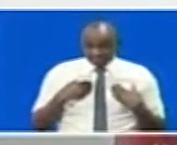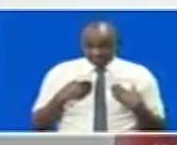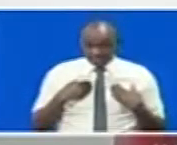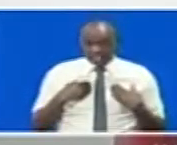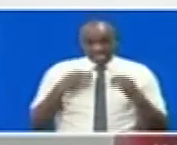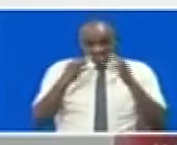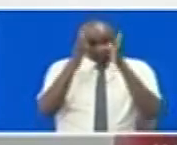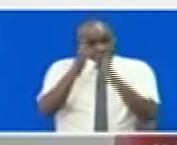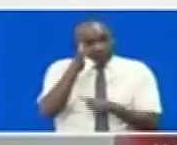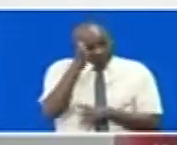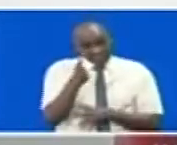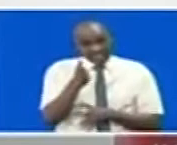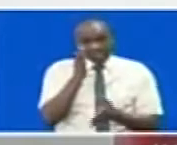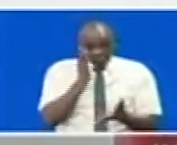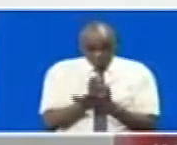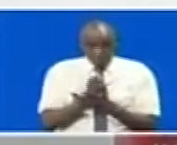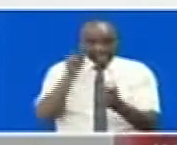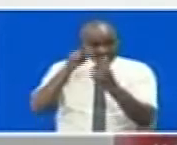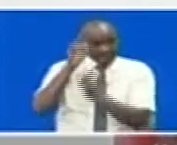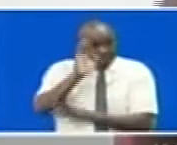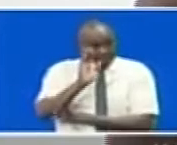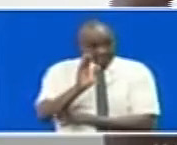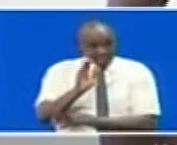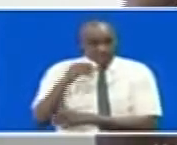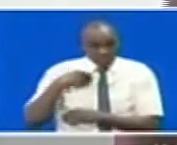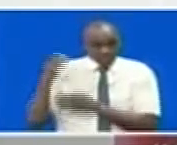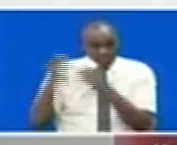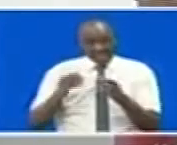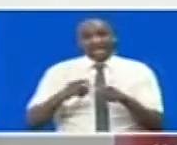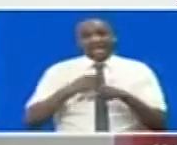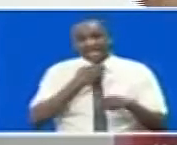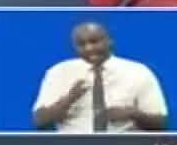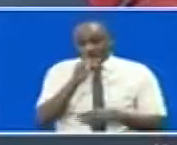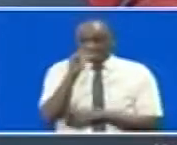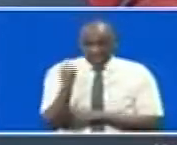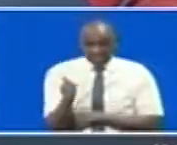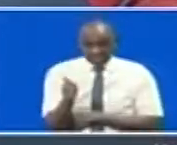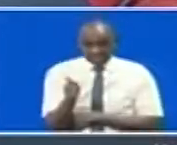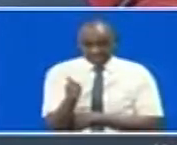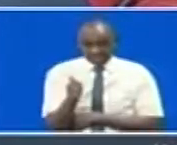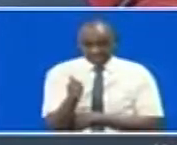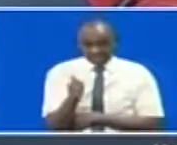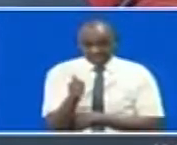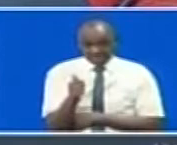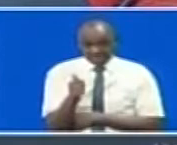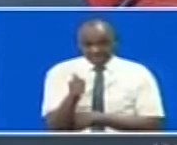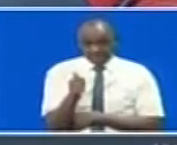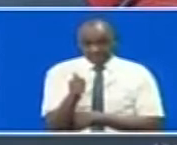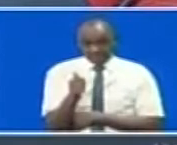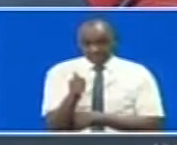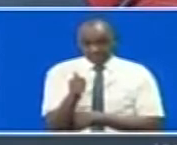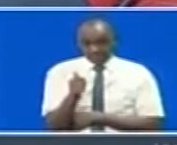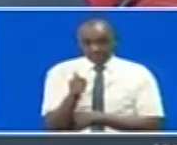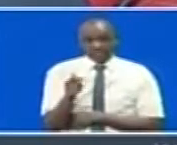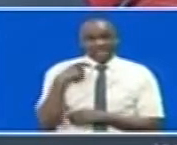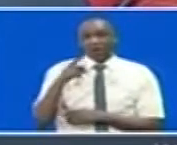if such a person intends thereby to stir up ethnic hatred. Okay, so the law is also supposed to